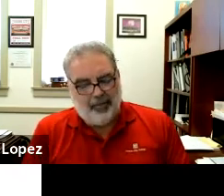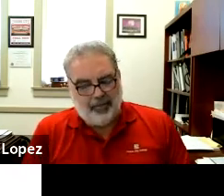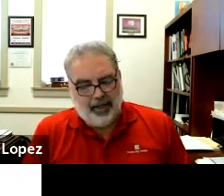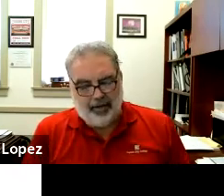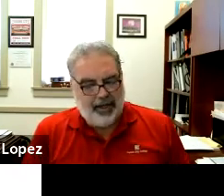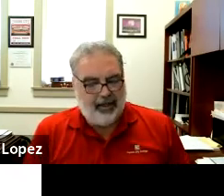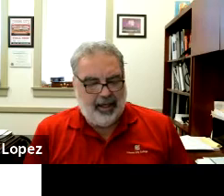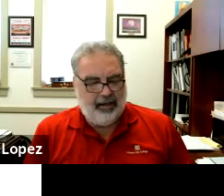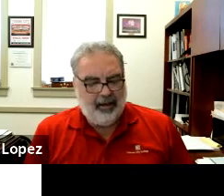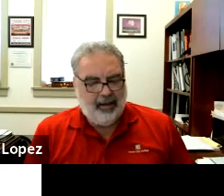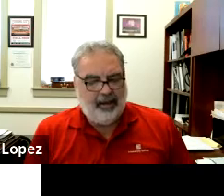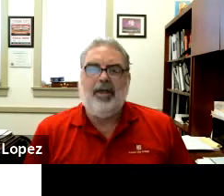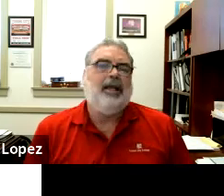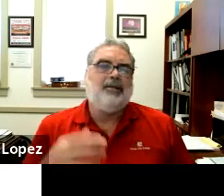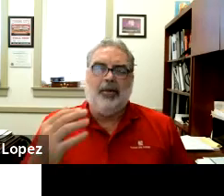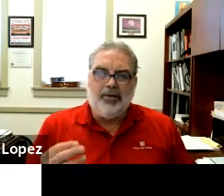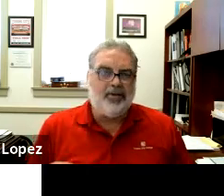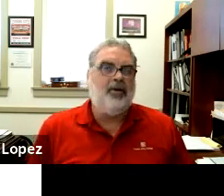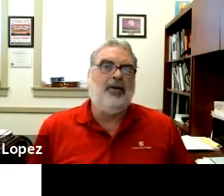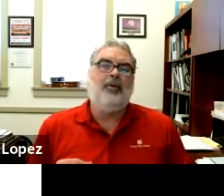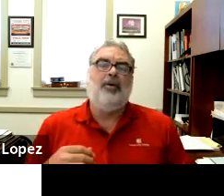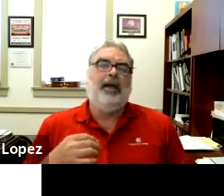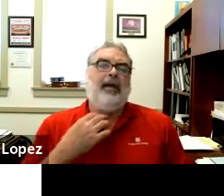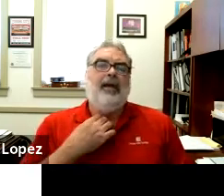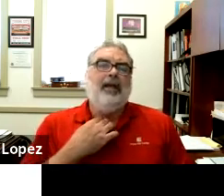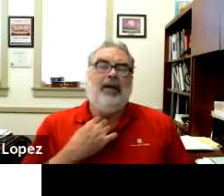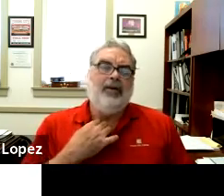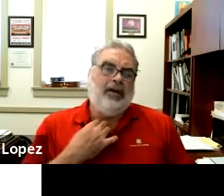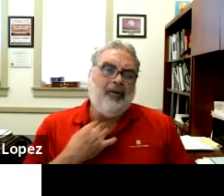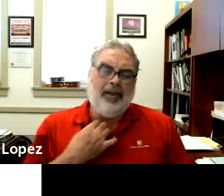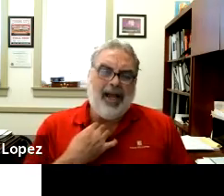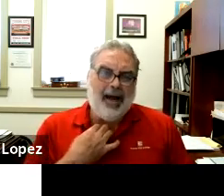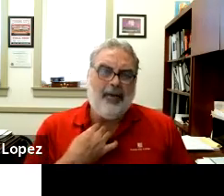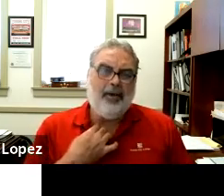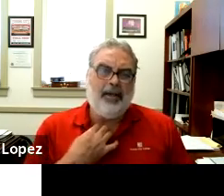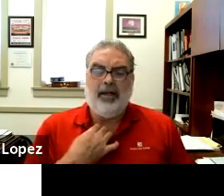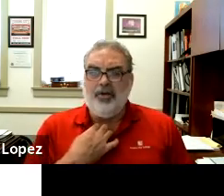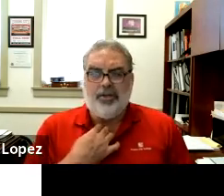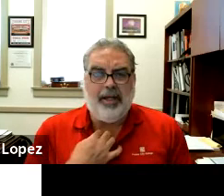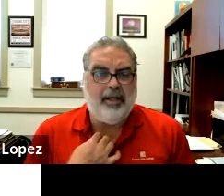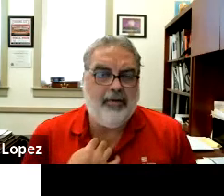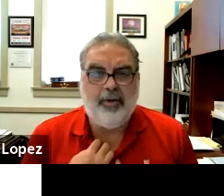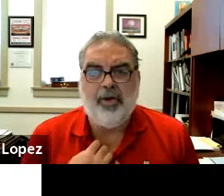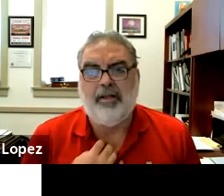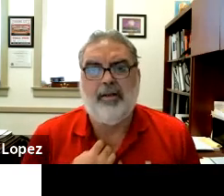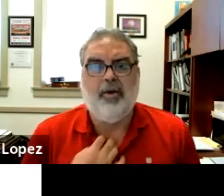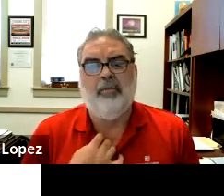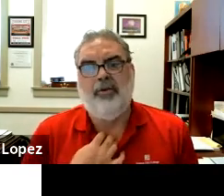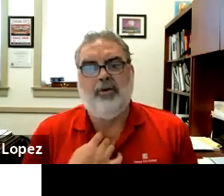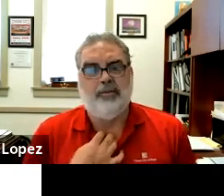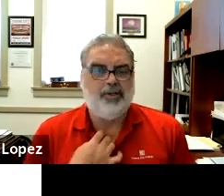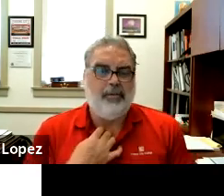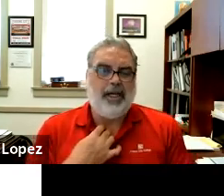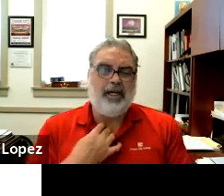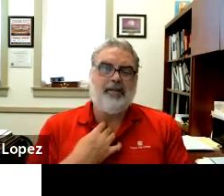lot of people, they think it's burdensome, or they're not really happy with it. It used to be that everyone thought that the program